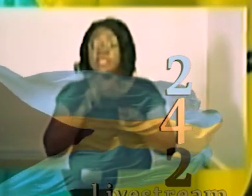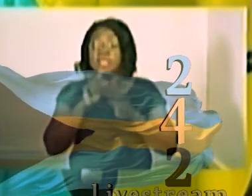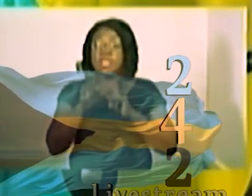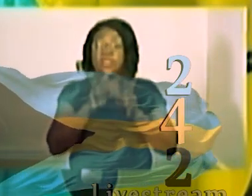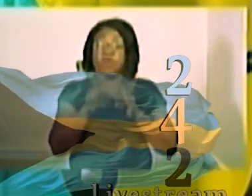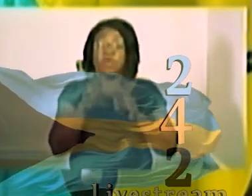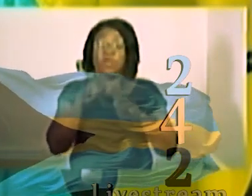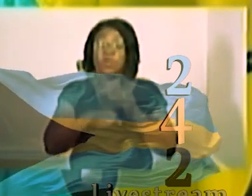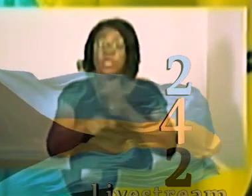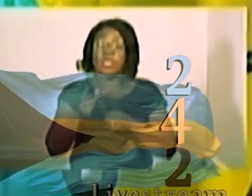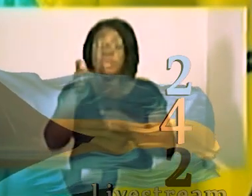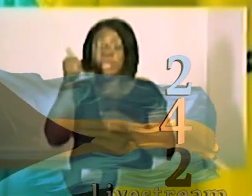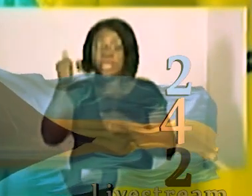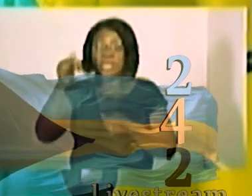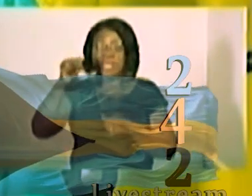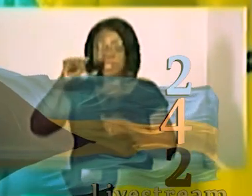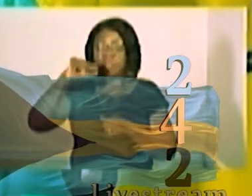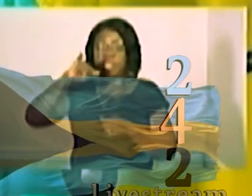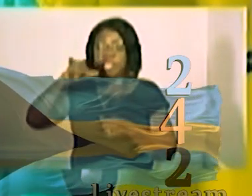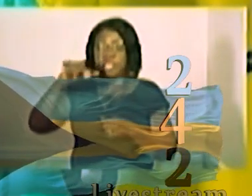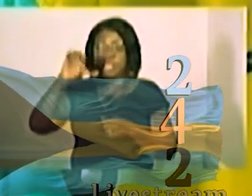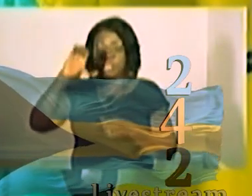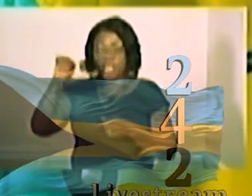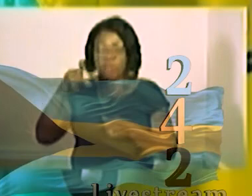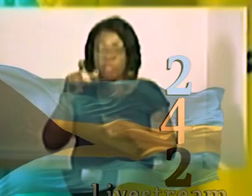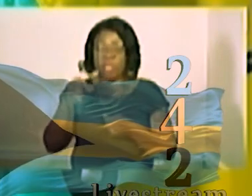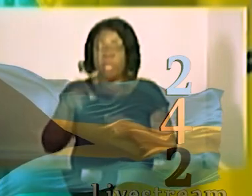as to how we can deal with this matter.